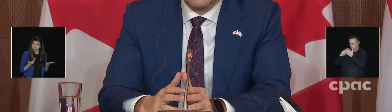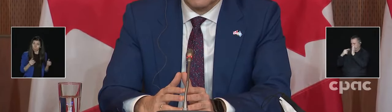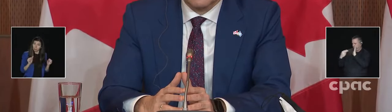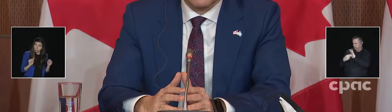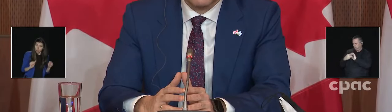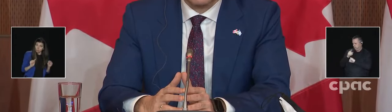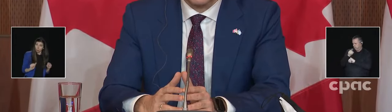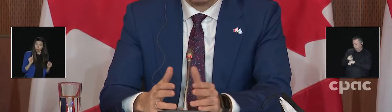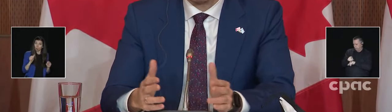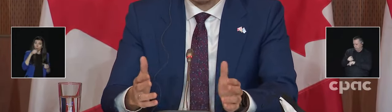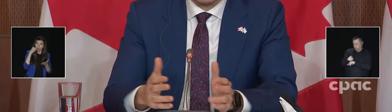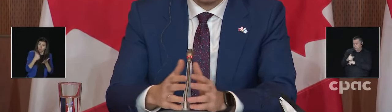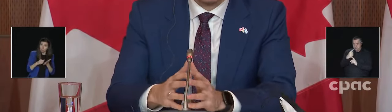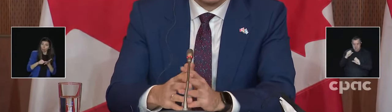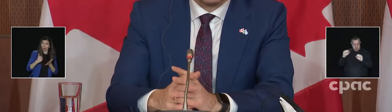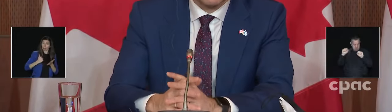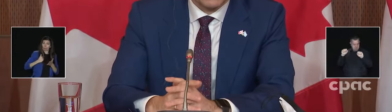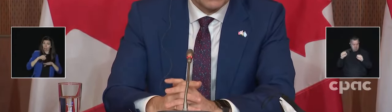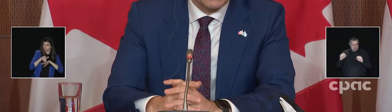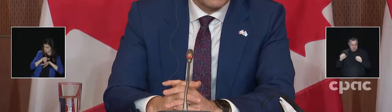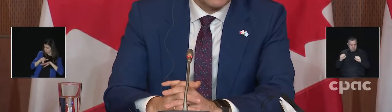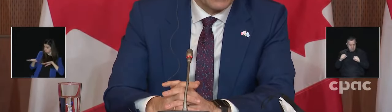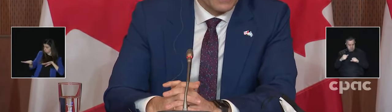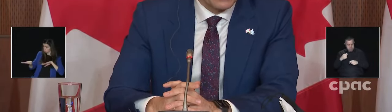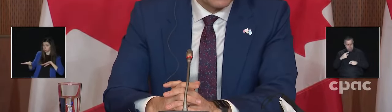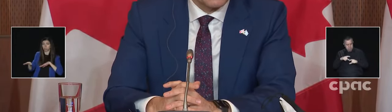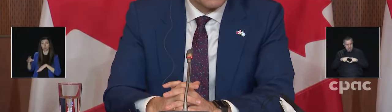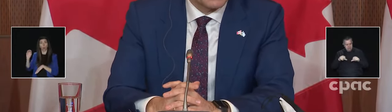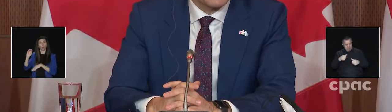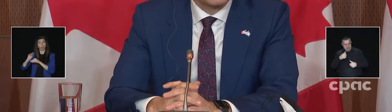China? Well, I find this to be